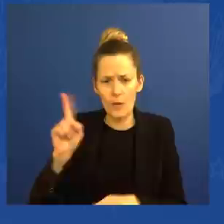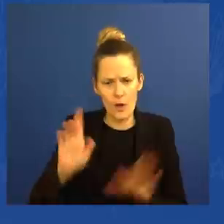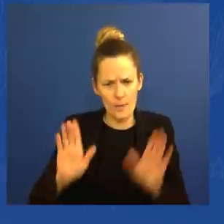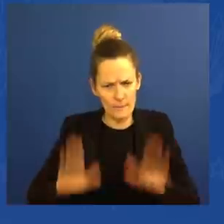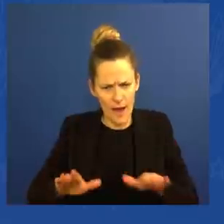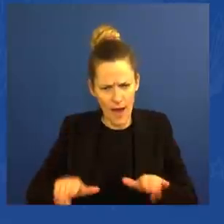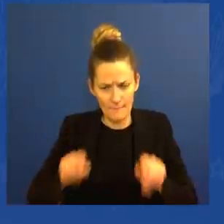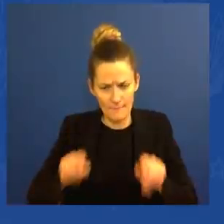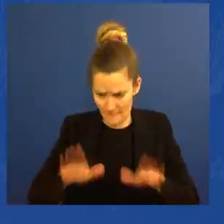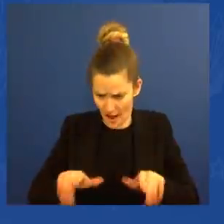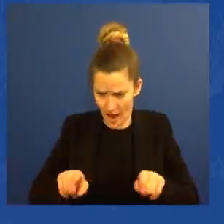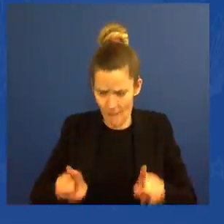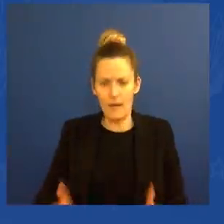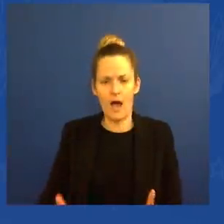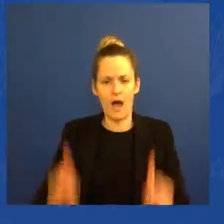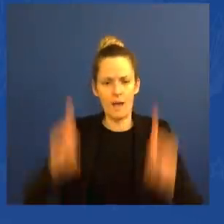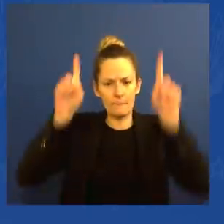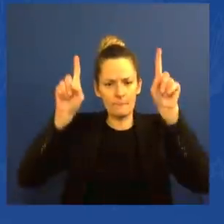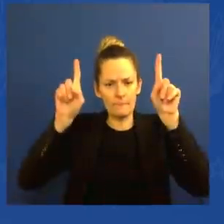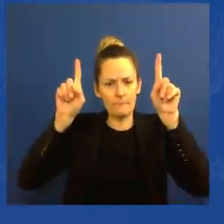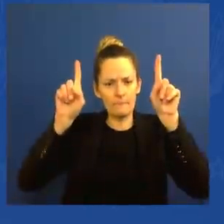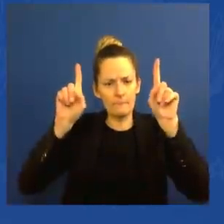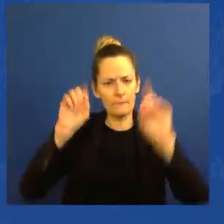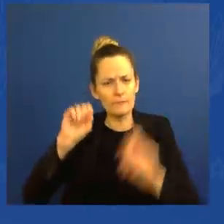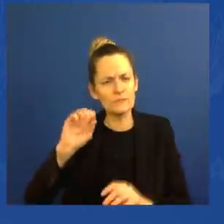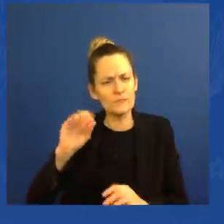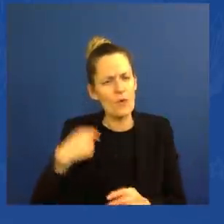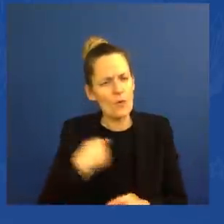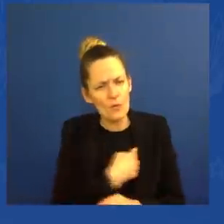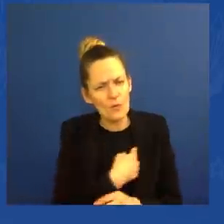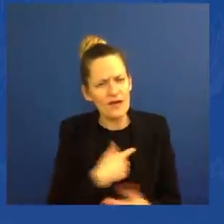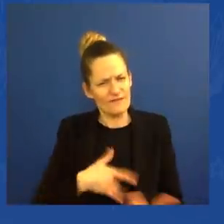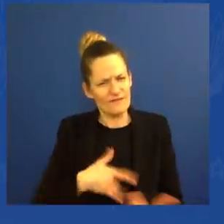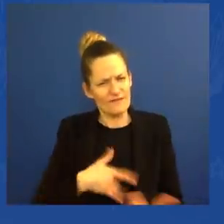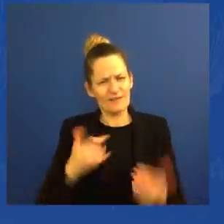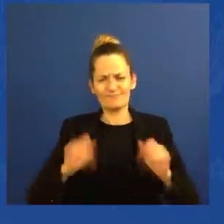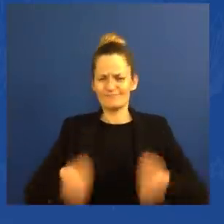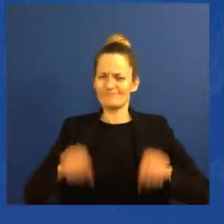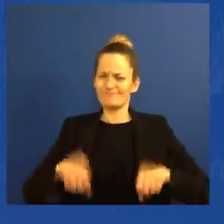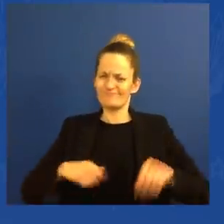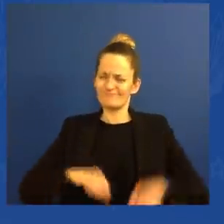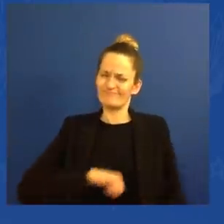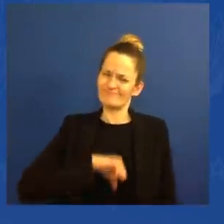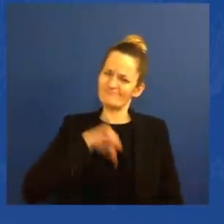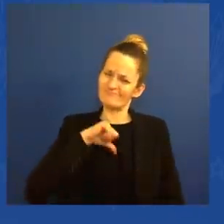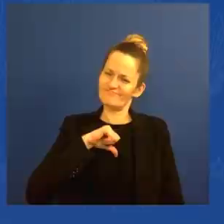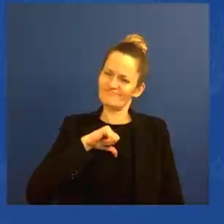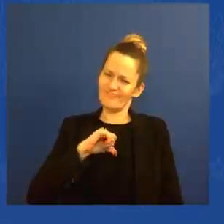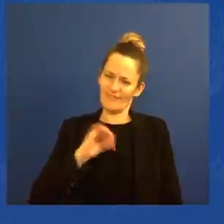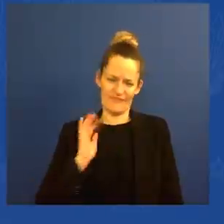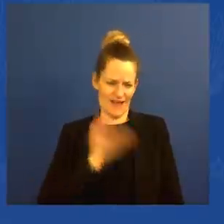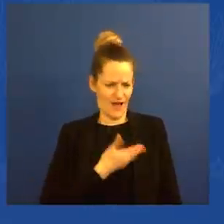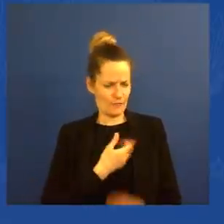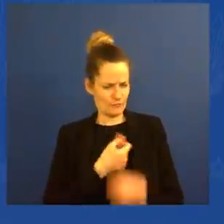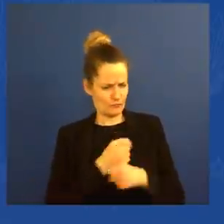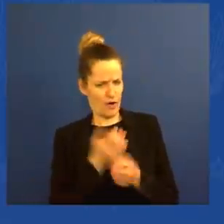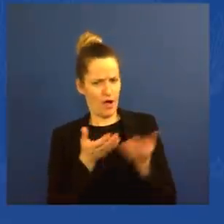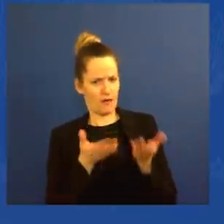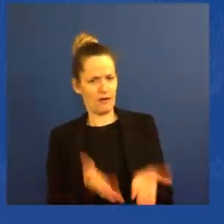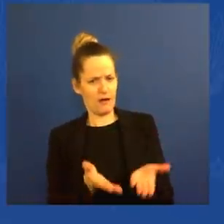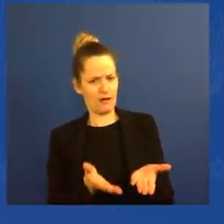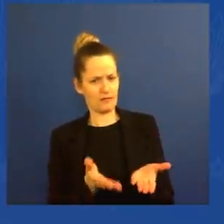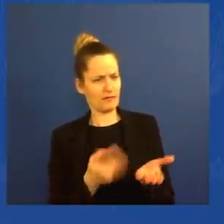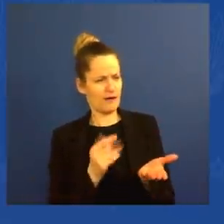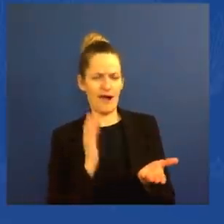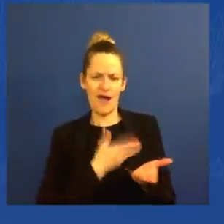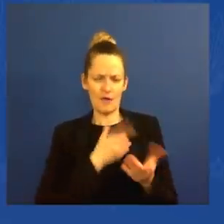from stamping products made in America. But hold a minute, one of the things you should be aware of is a law I was unaware of when I was a senator,